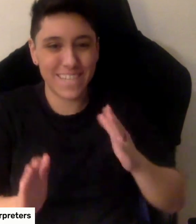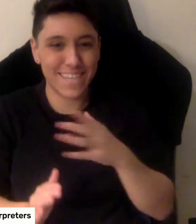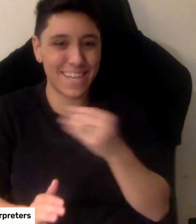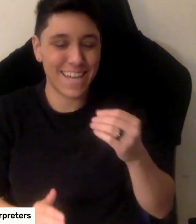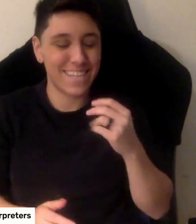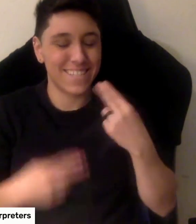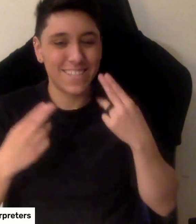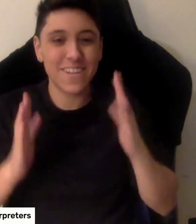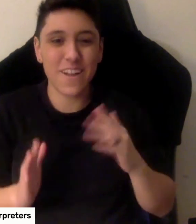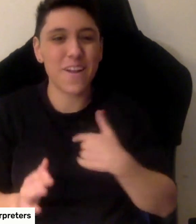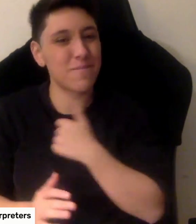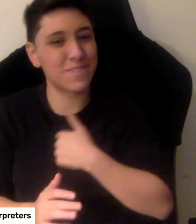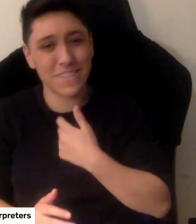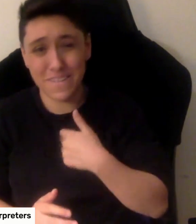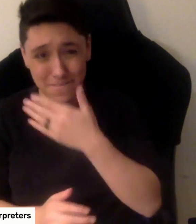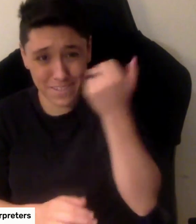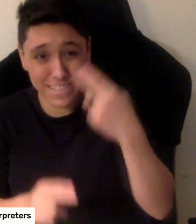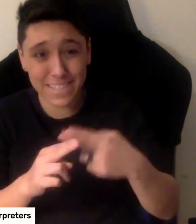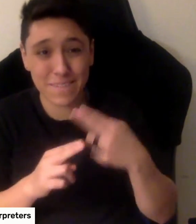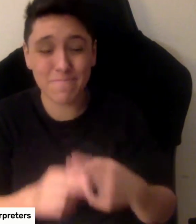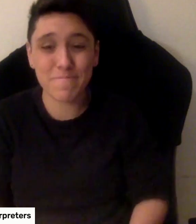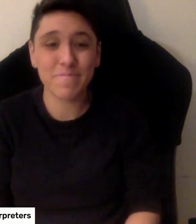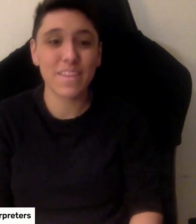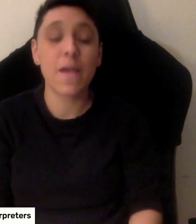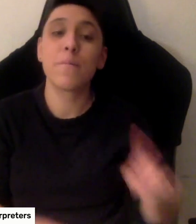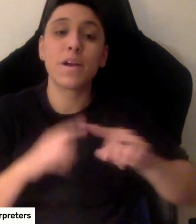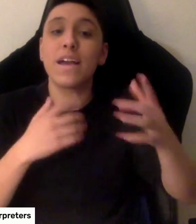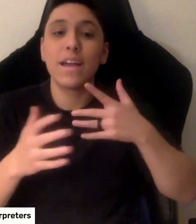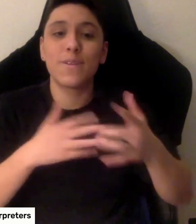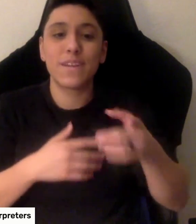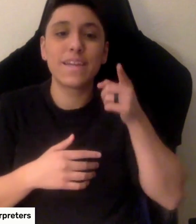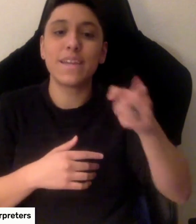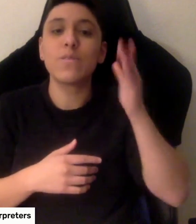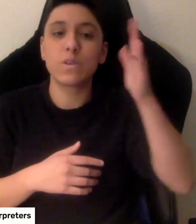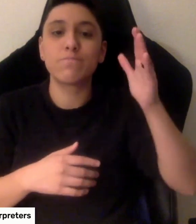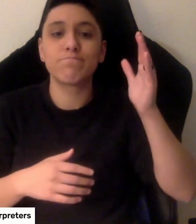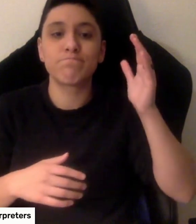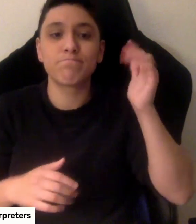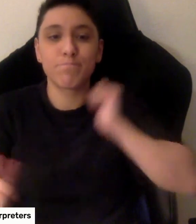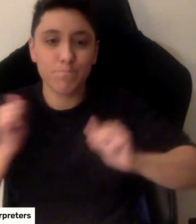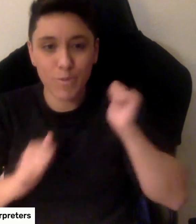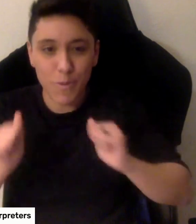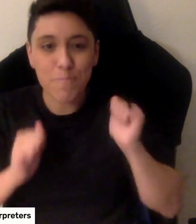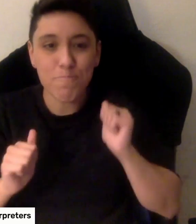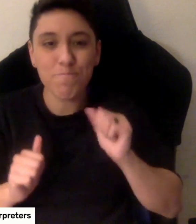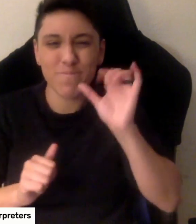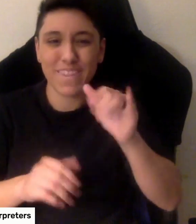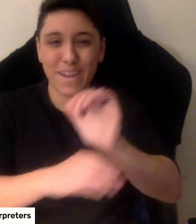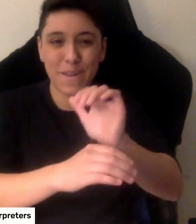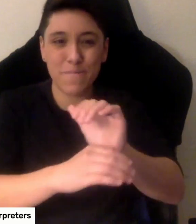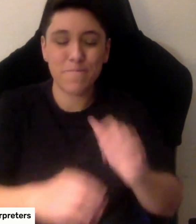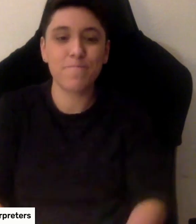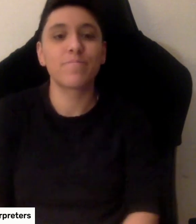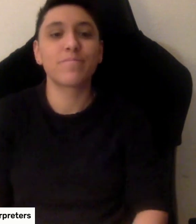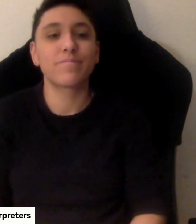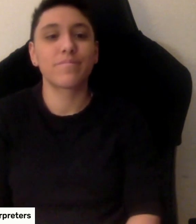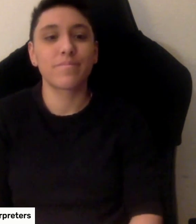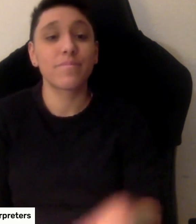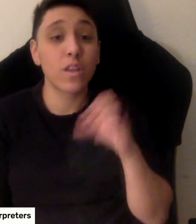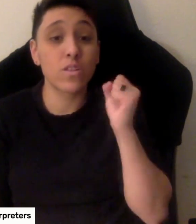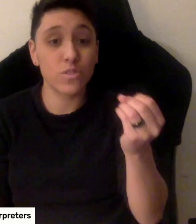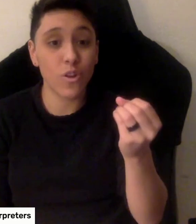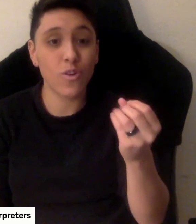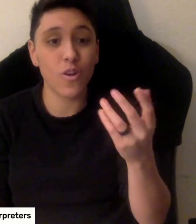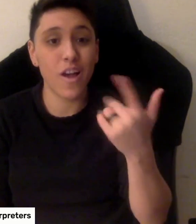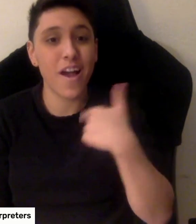name. Shame on me. Anyway, he's going to be one of our spotlight performers. So with that,